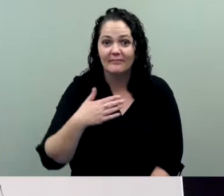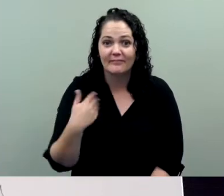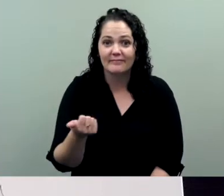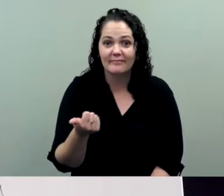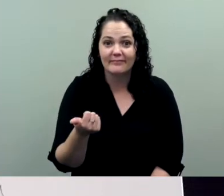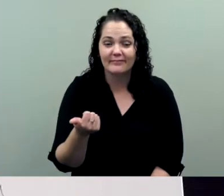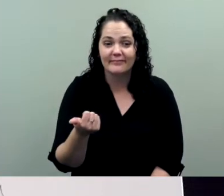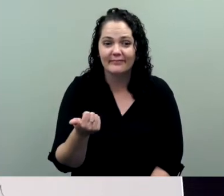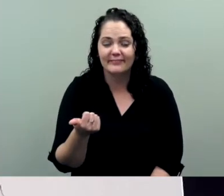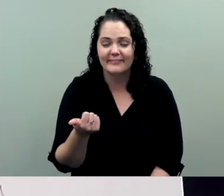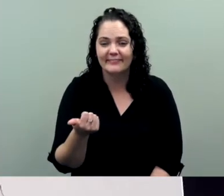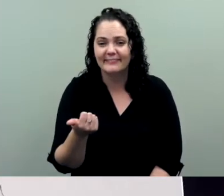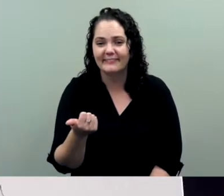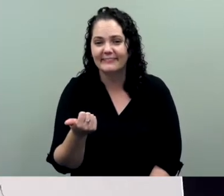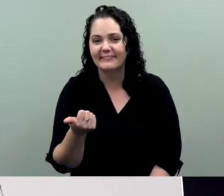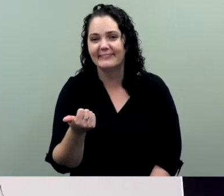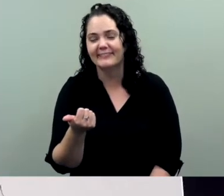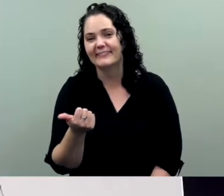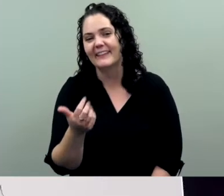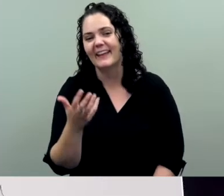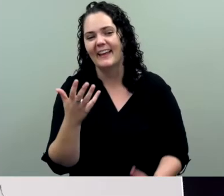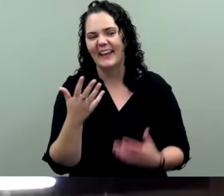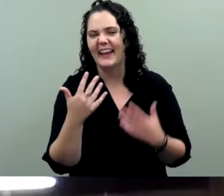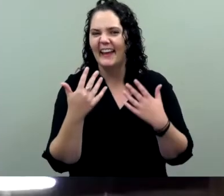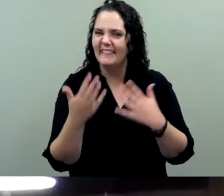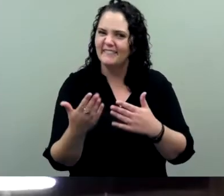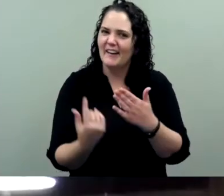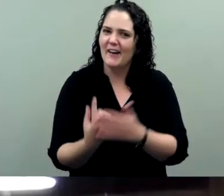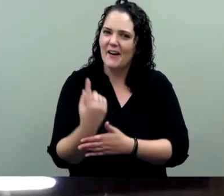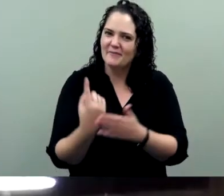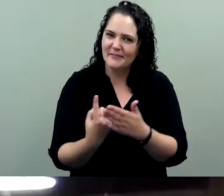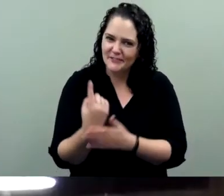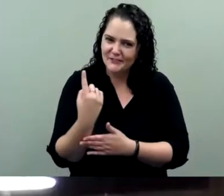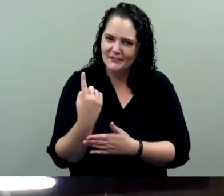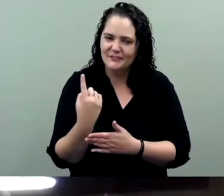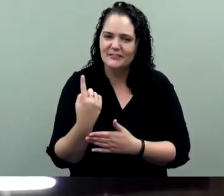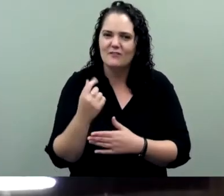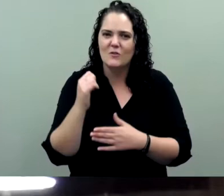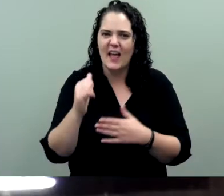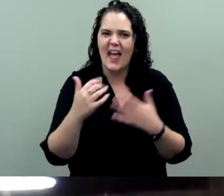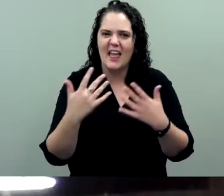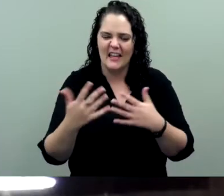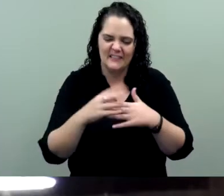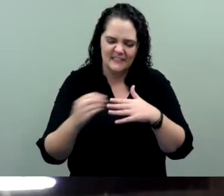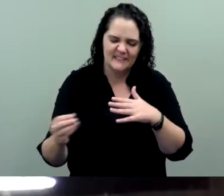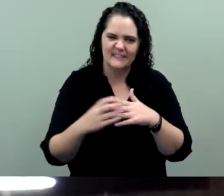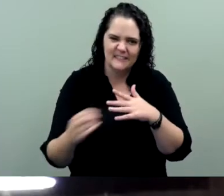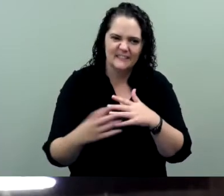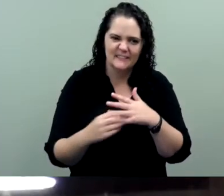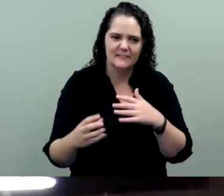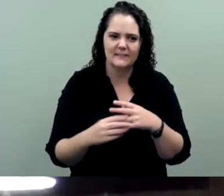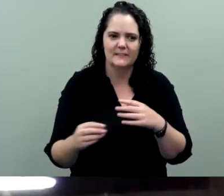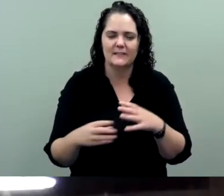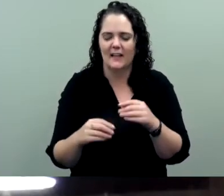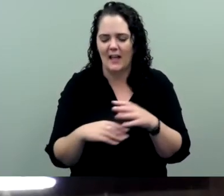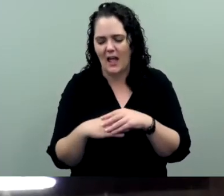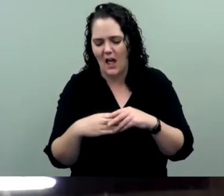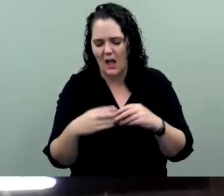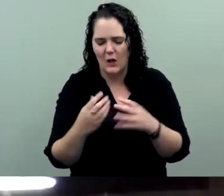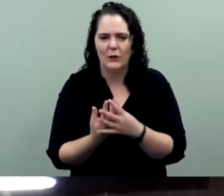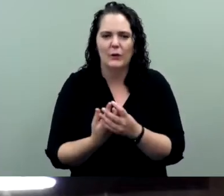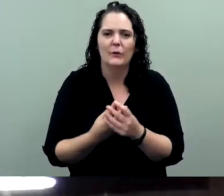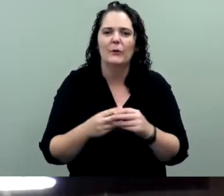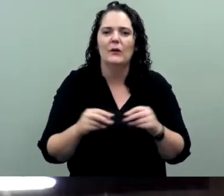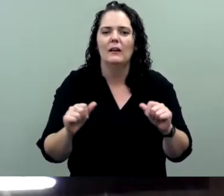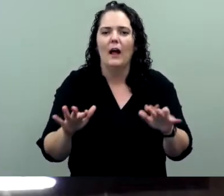All right, now take this moment to relieve your fingers. All right, so you pop that, pop